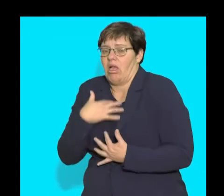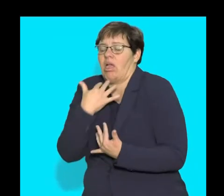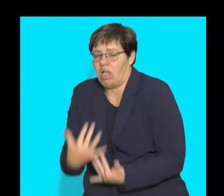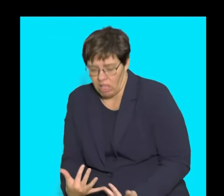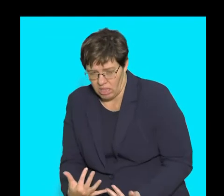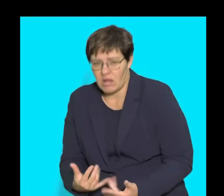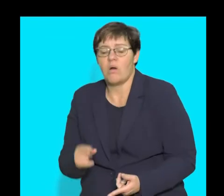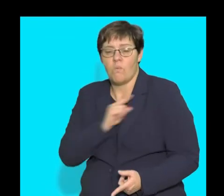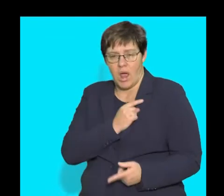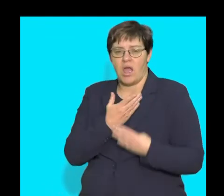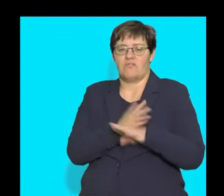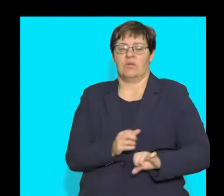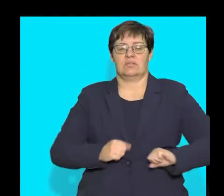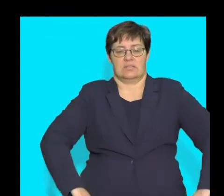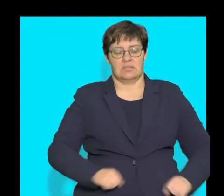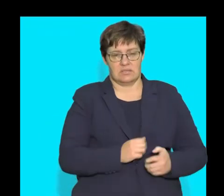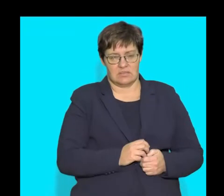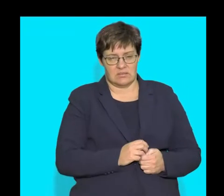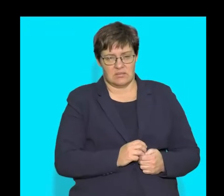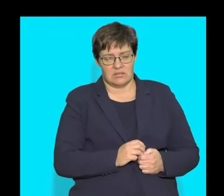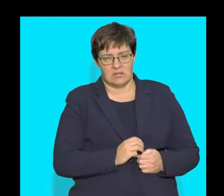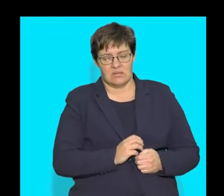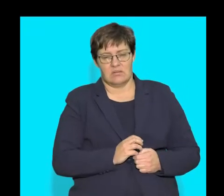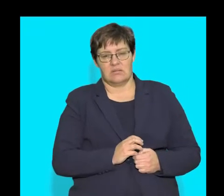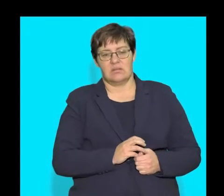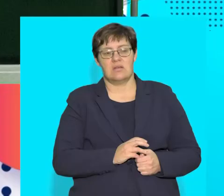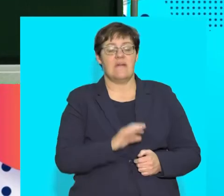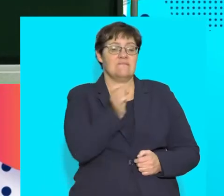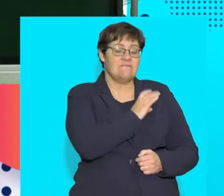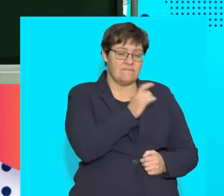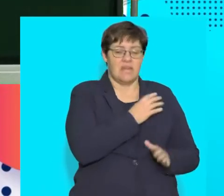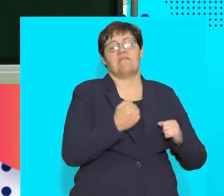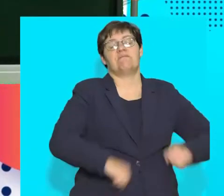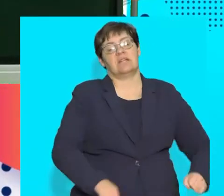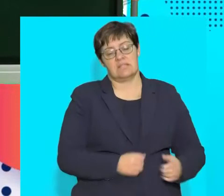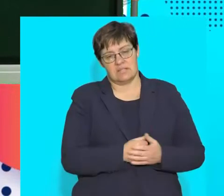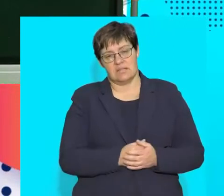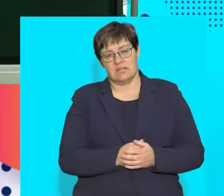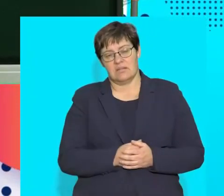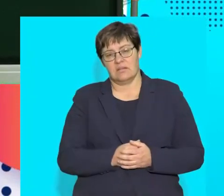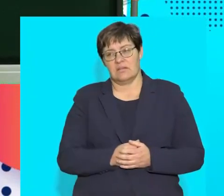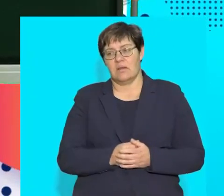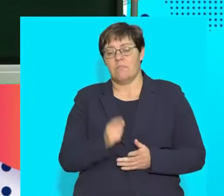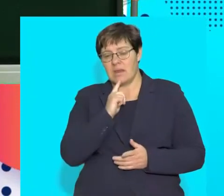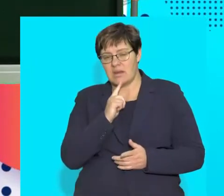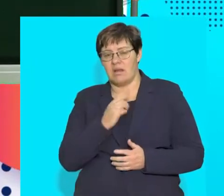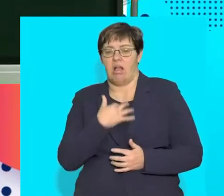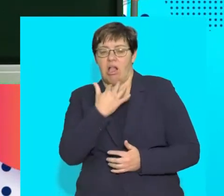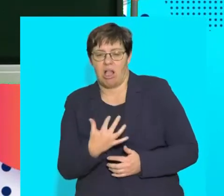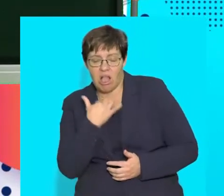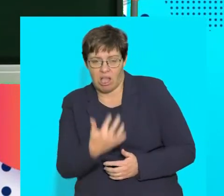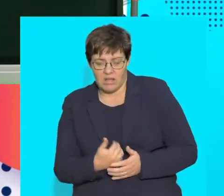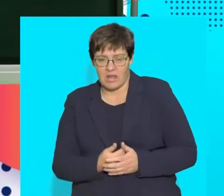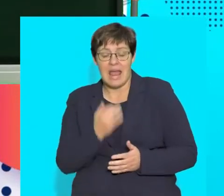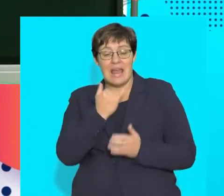induces vomiting to avoid gaining weight. Again, the fear of gaining weight will cause them to